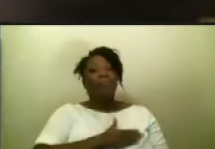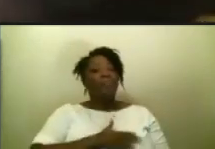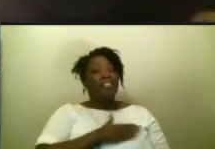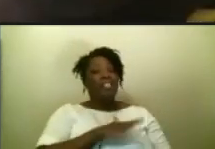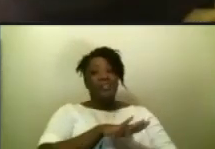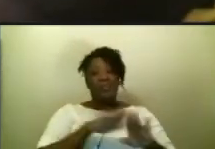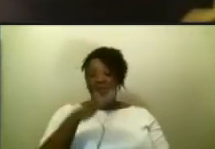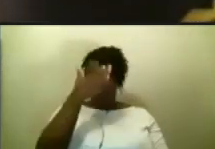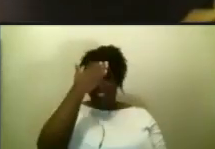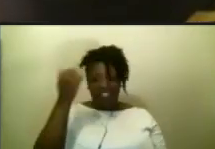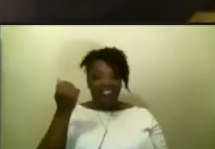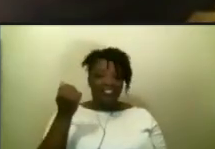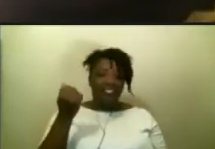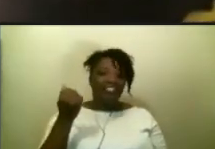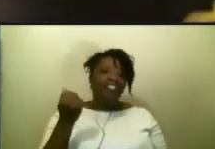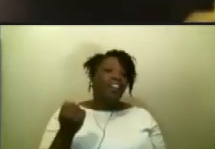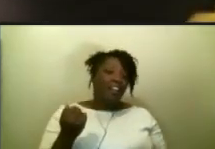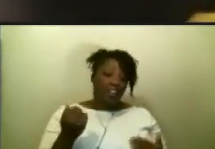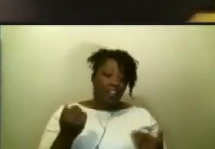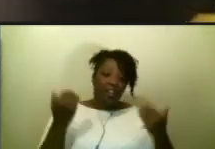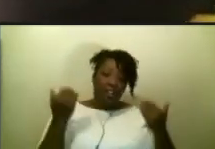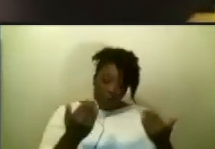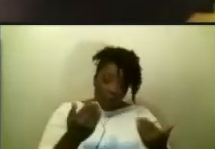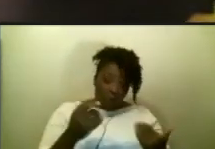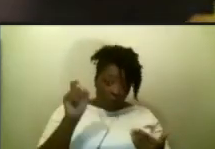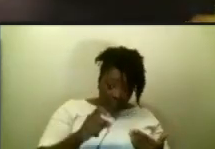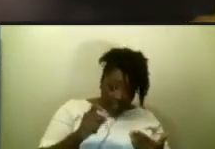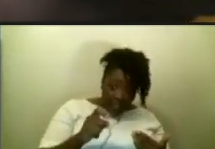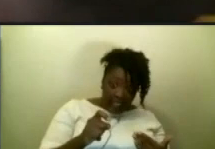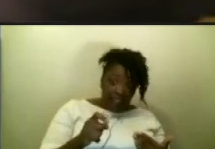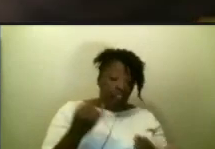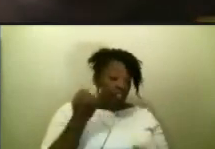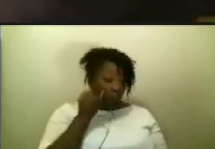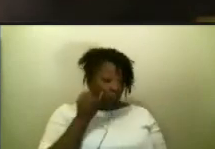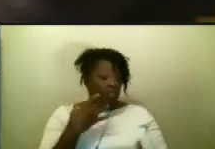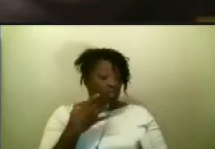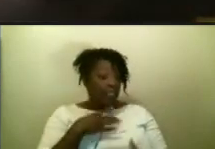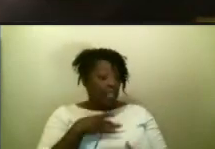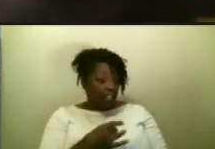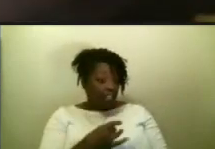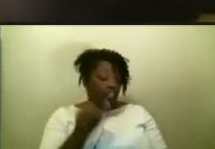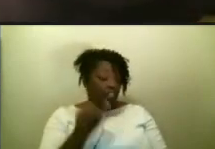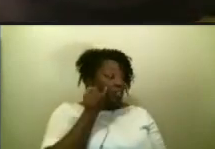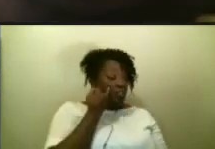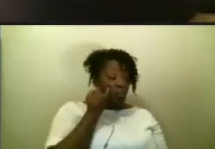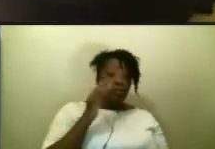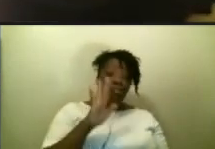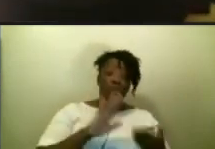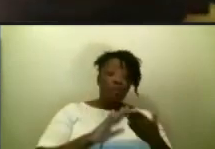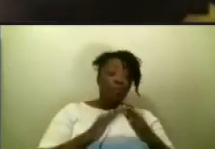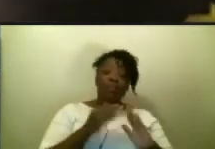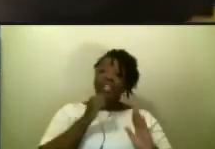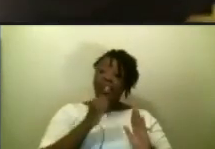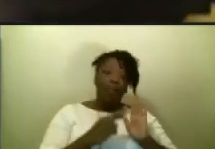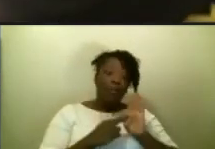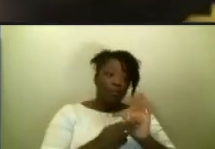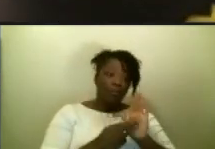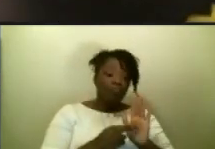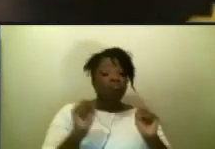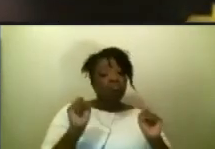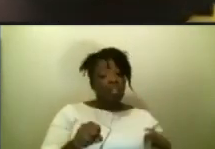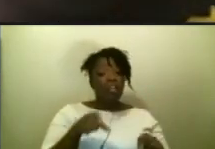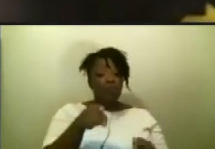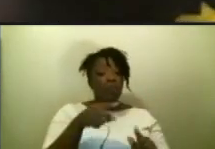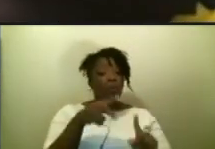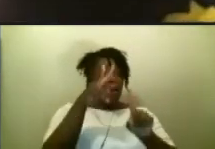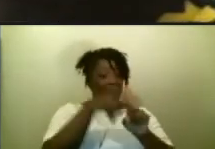forget to do what is necessary. If you are interested, if your community is not represented, please make sure that you apply so